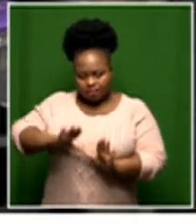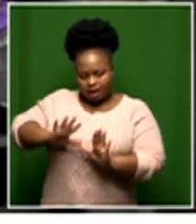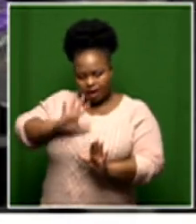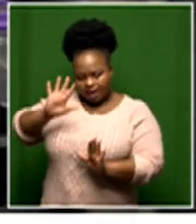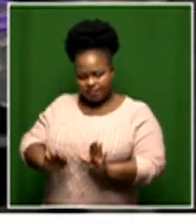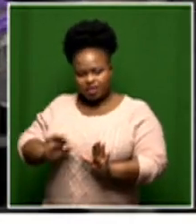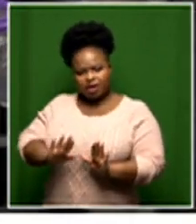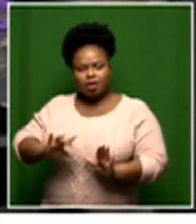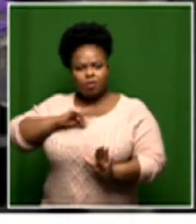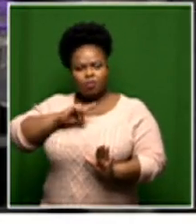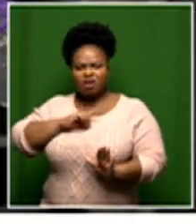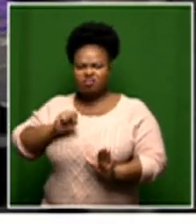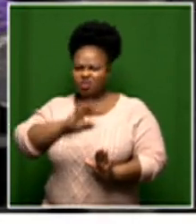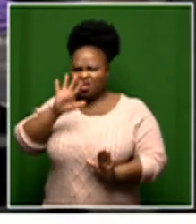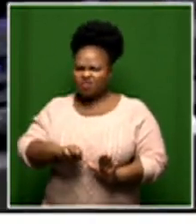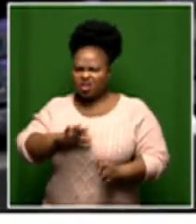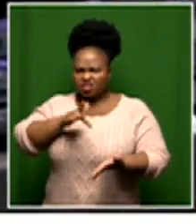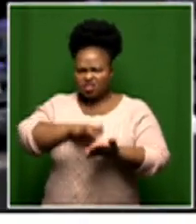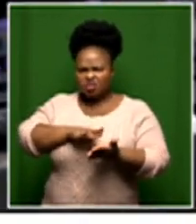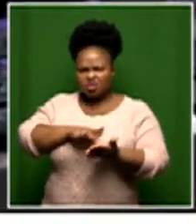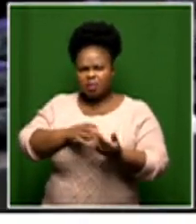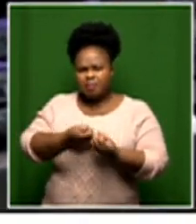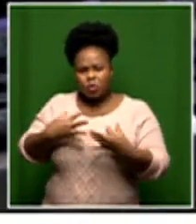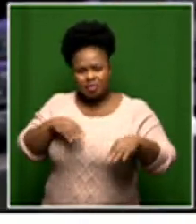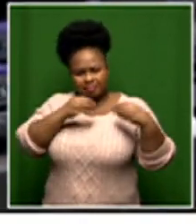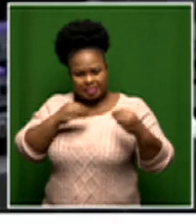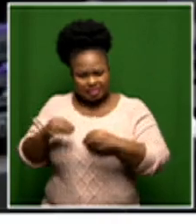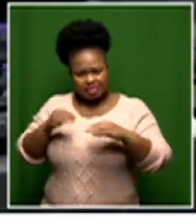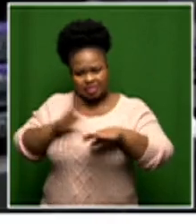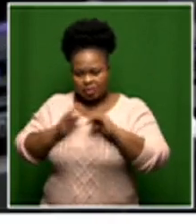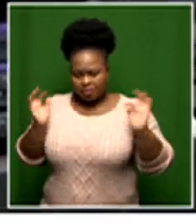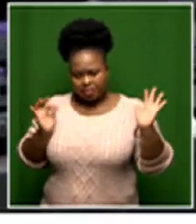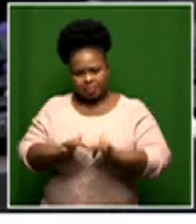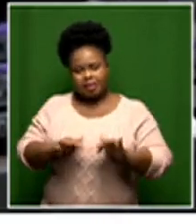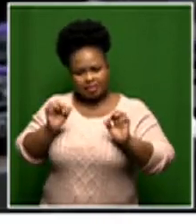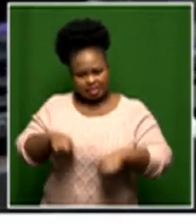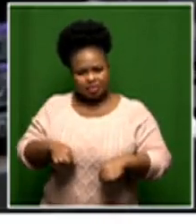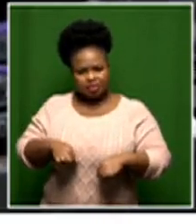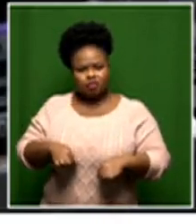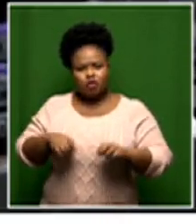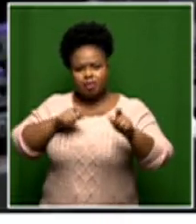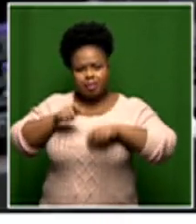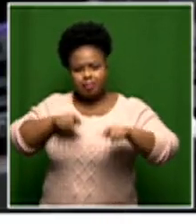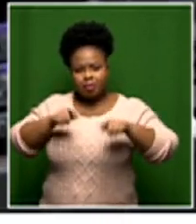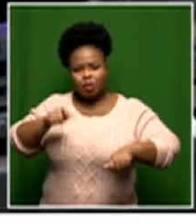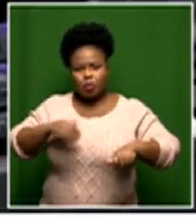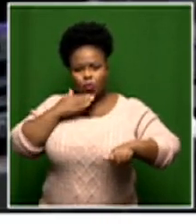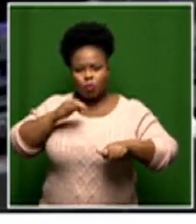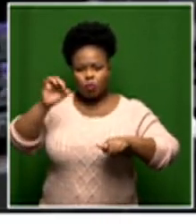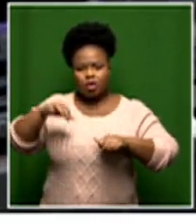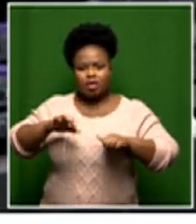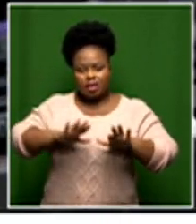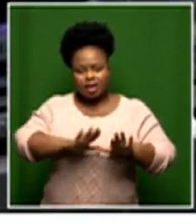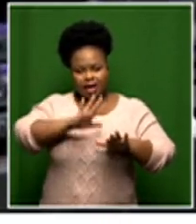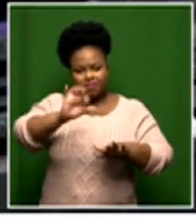is is almost a central metropolitan area where there's an exchange of passengers traveling into the continent.